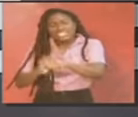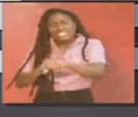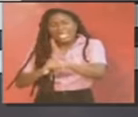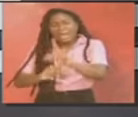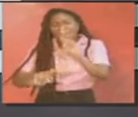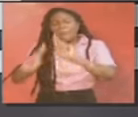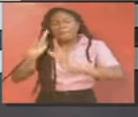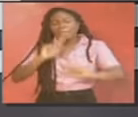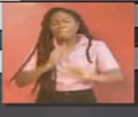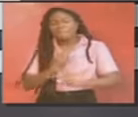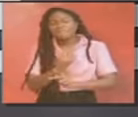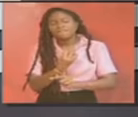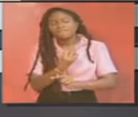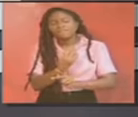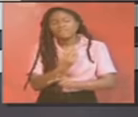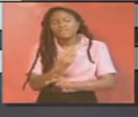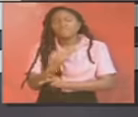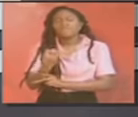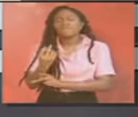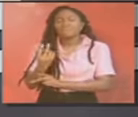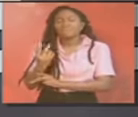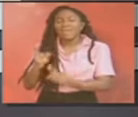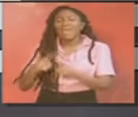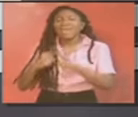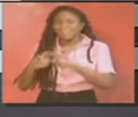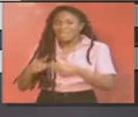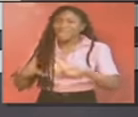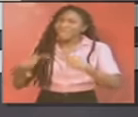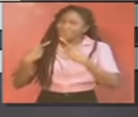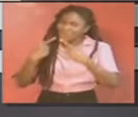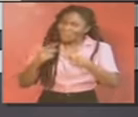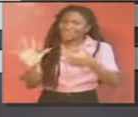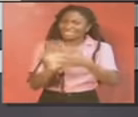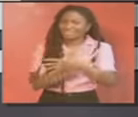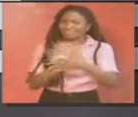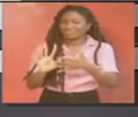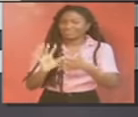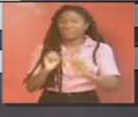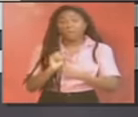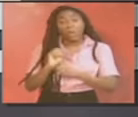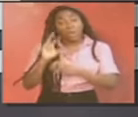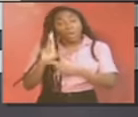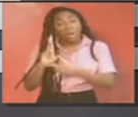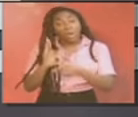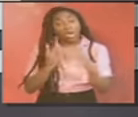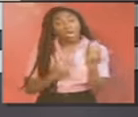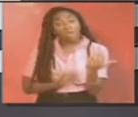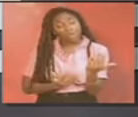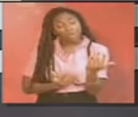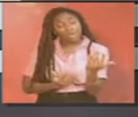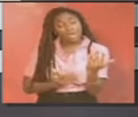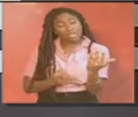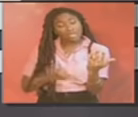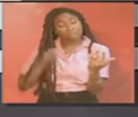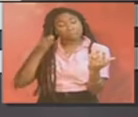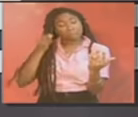Or you can do like others who will delay gratification and view the movie at a later